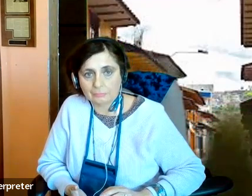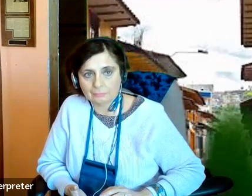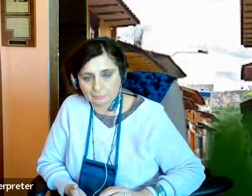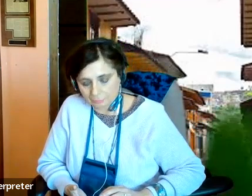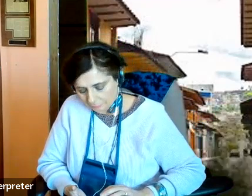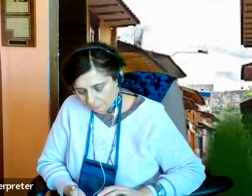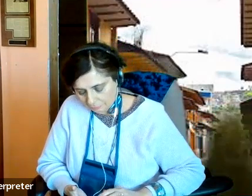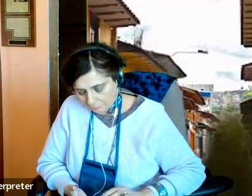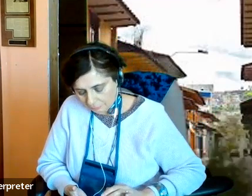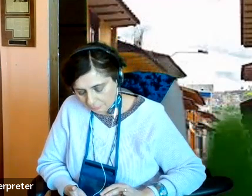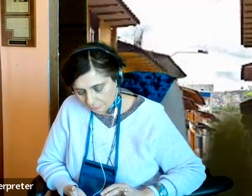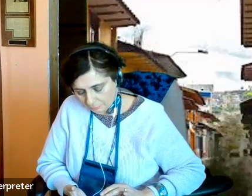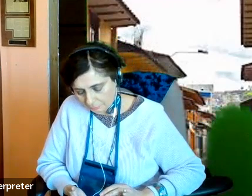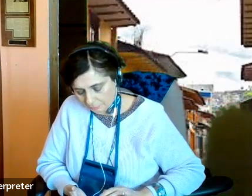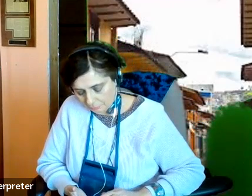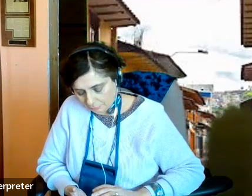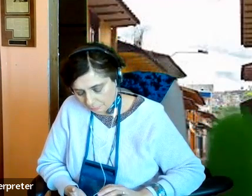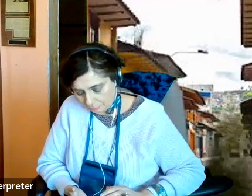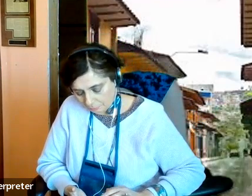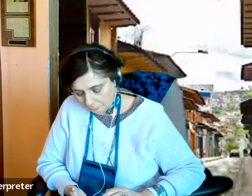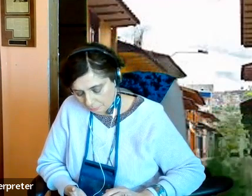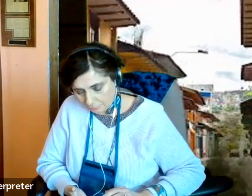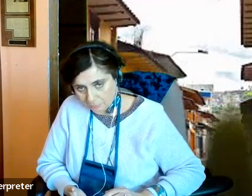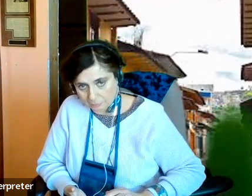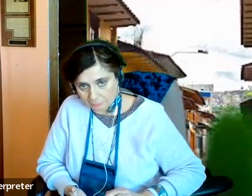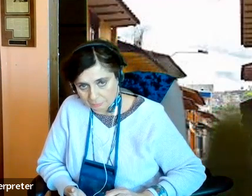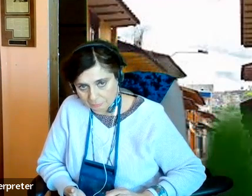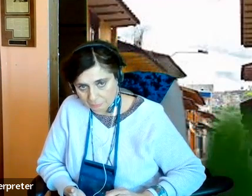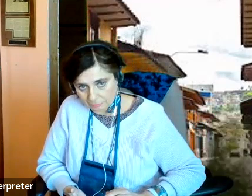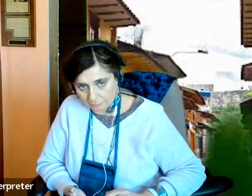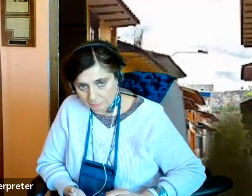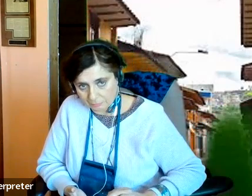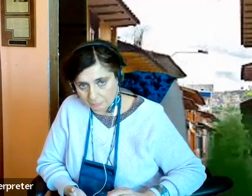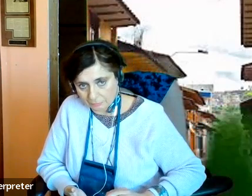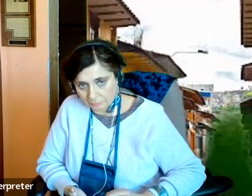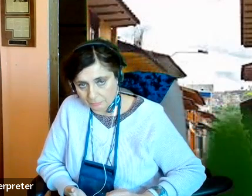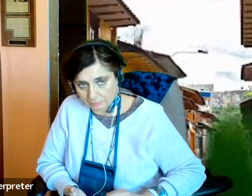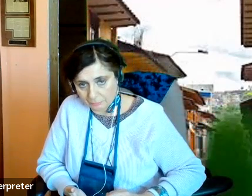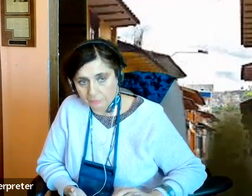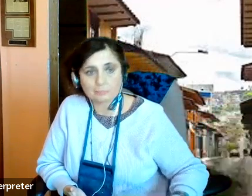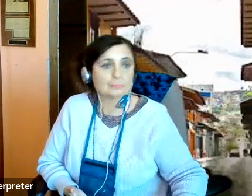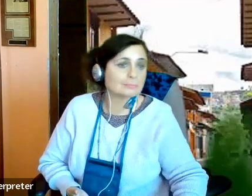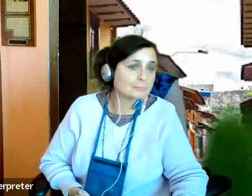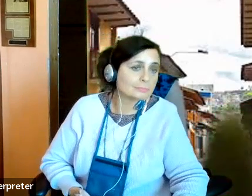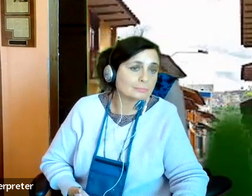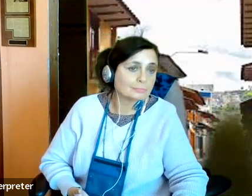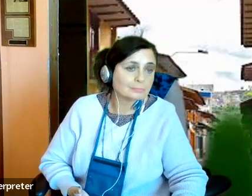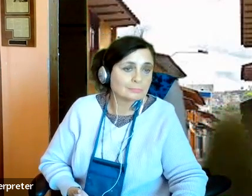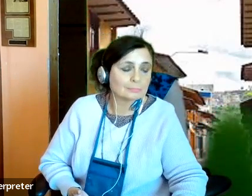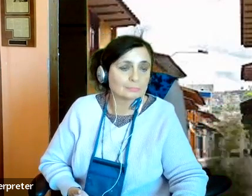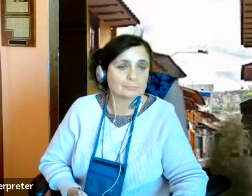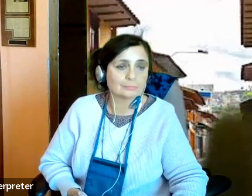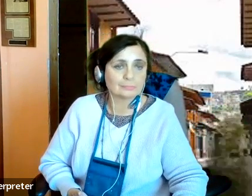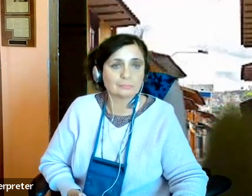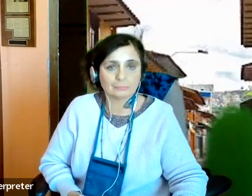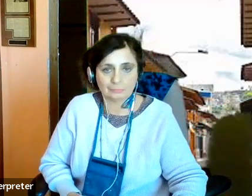Got it. And then you can click on add interpreter again. Oh, you'll probably have to